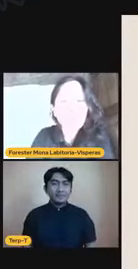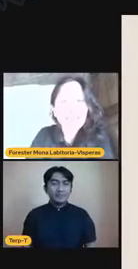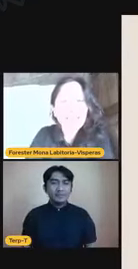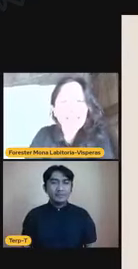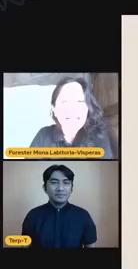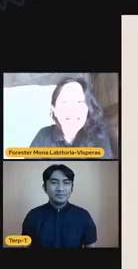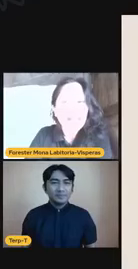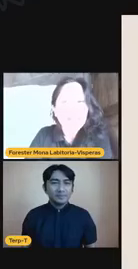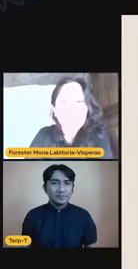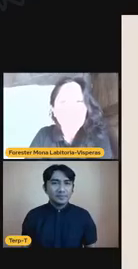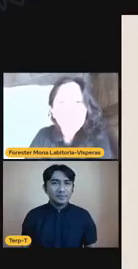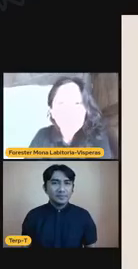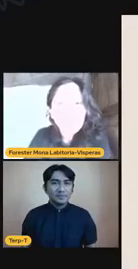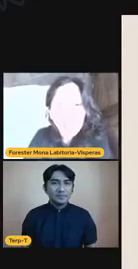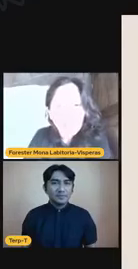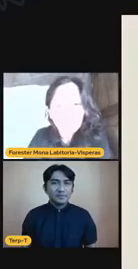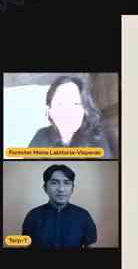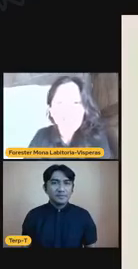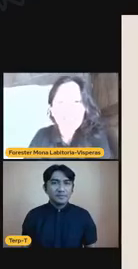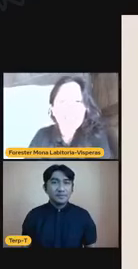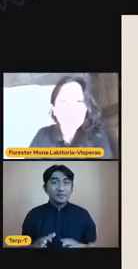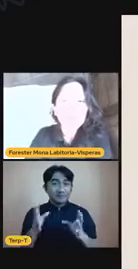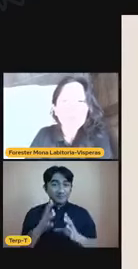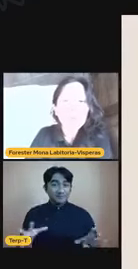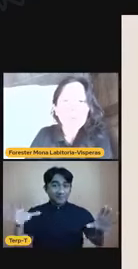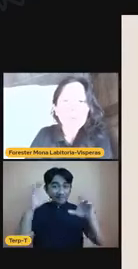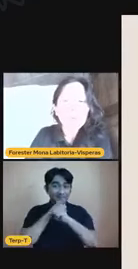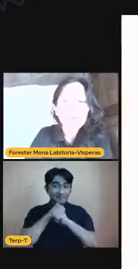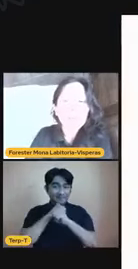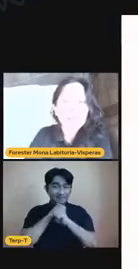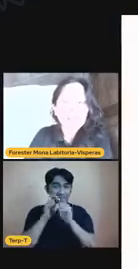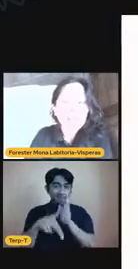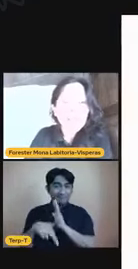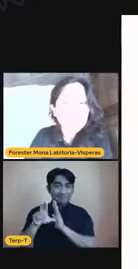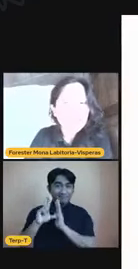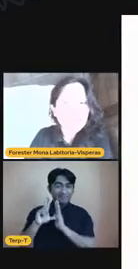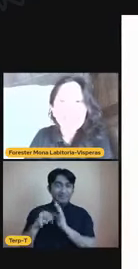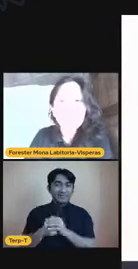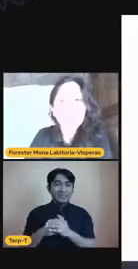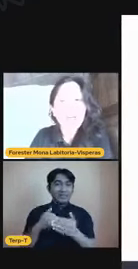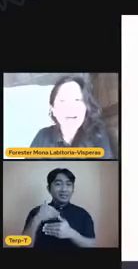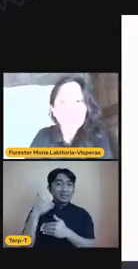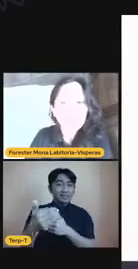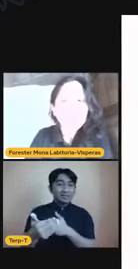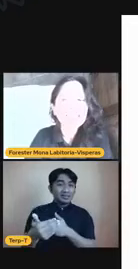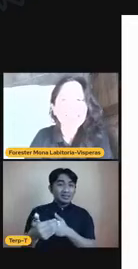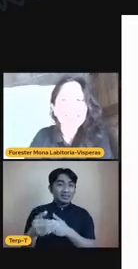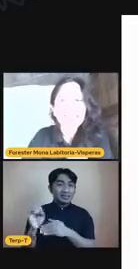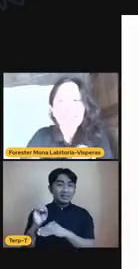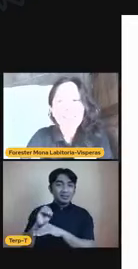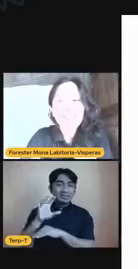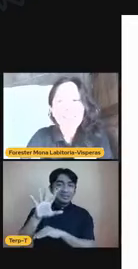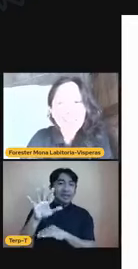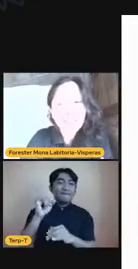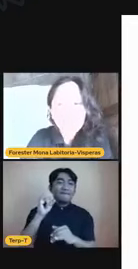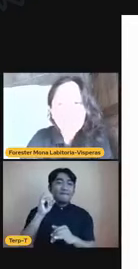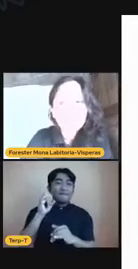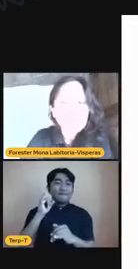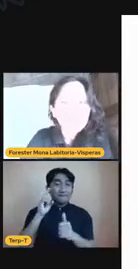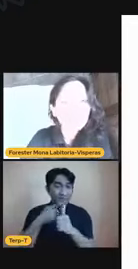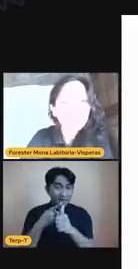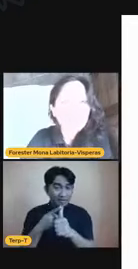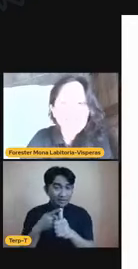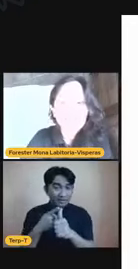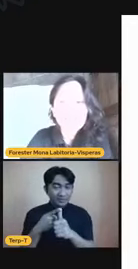So, recap po tayo. So, next slide. First,